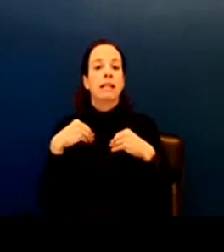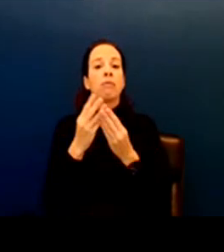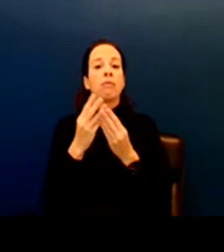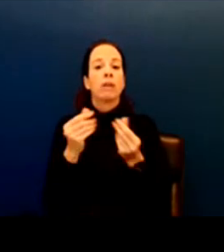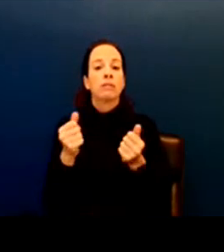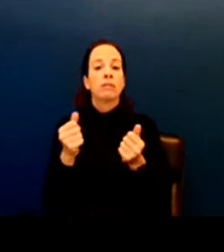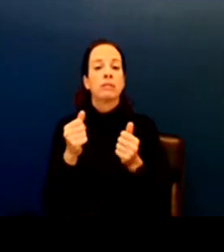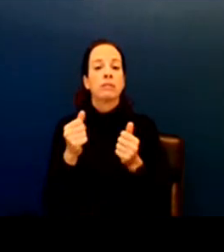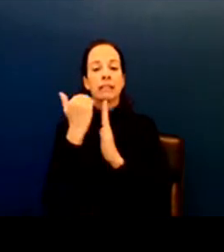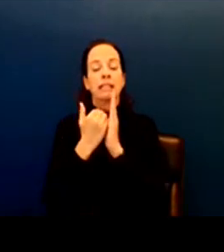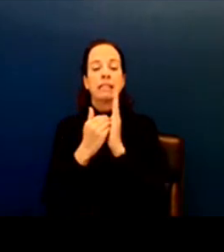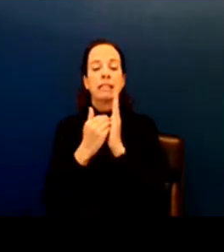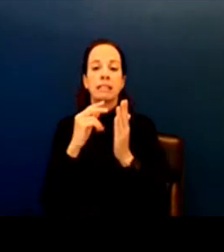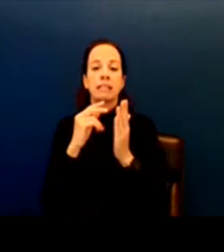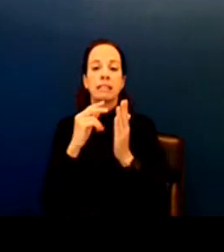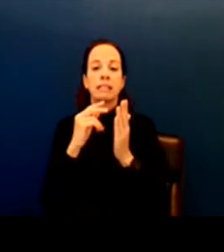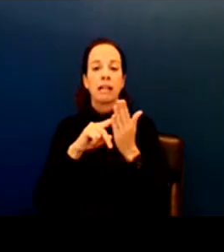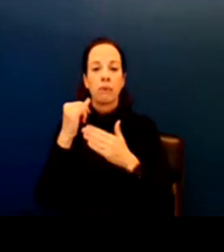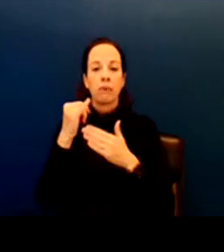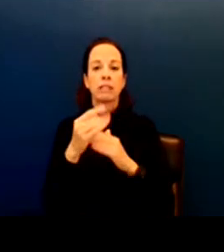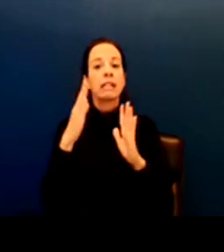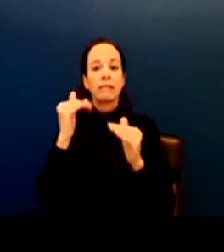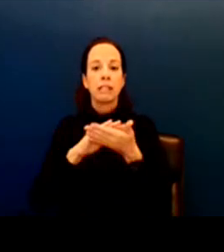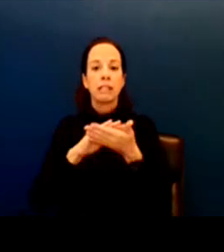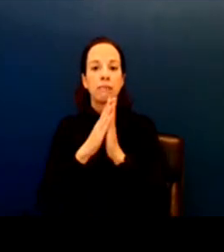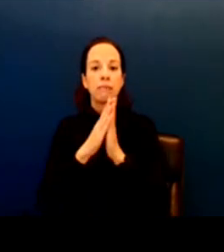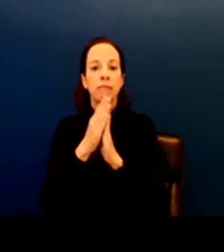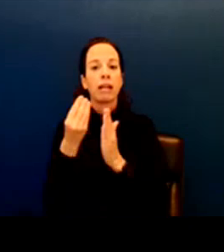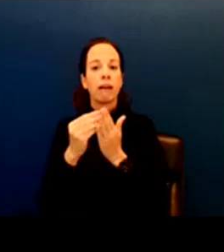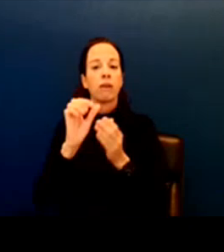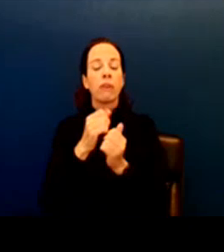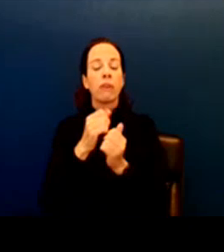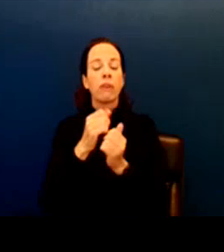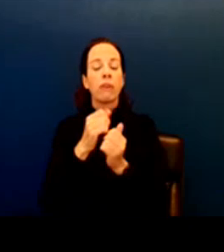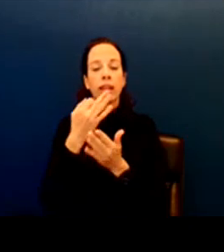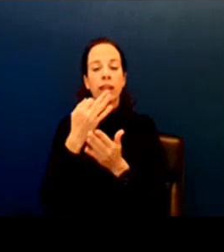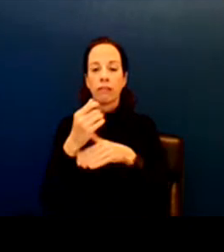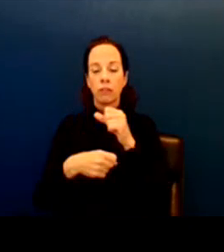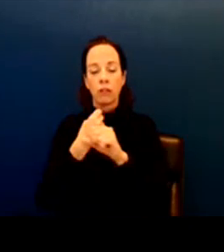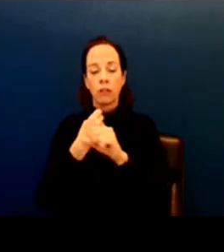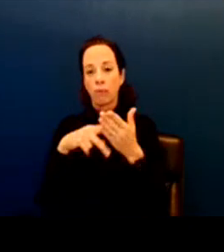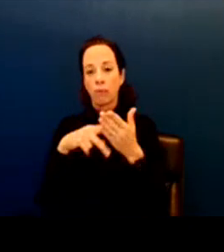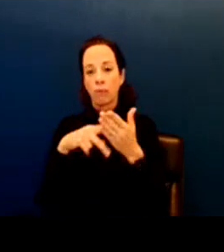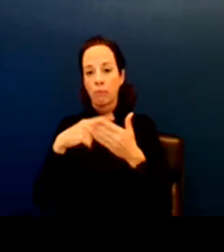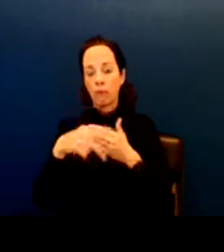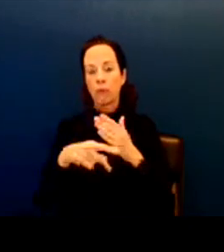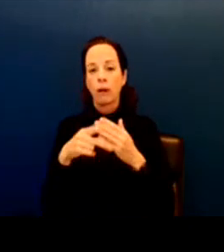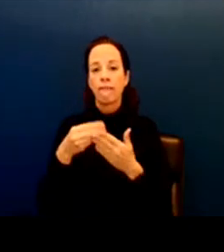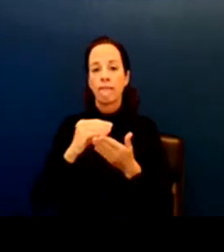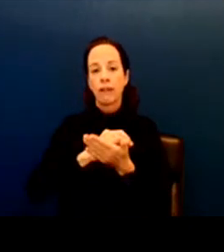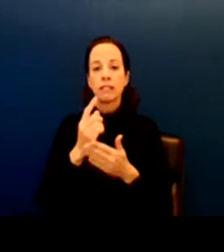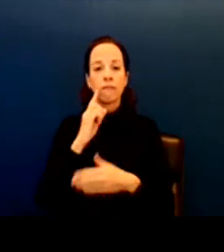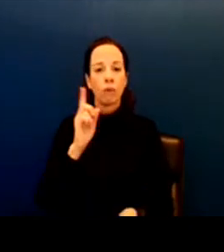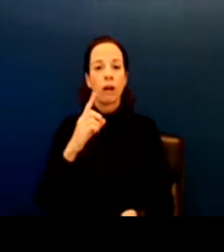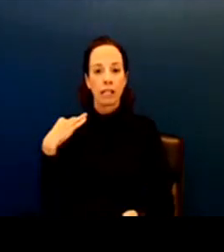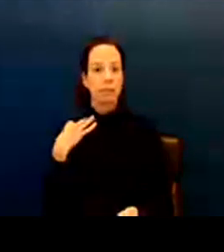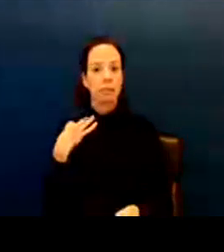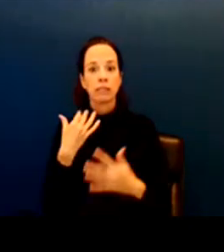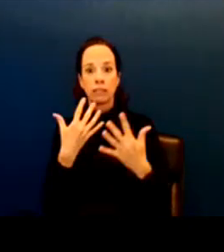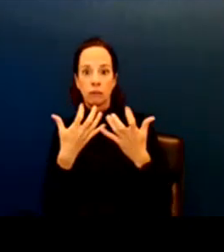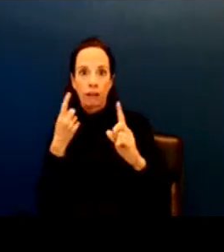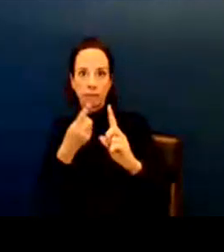projects expected to be funded with the fiscal year program funds for which eligibility is sought. The list and resolution must